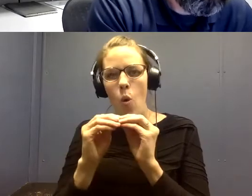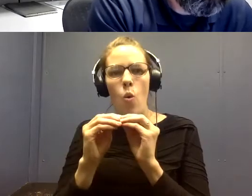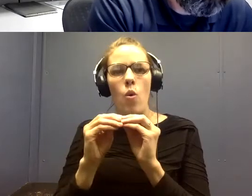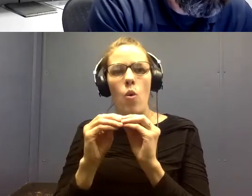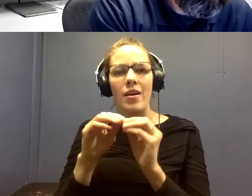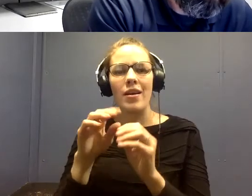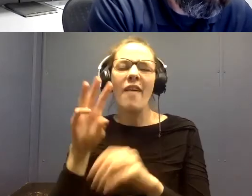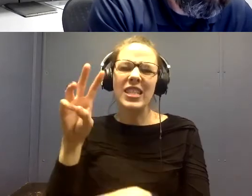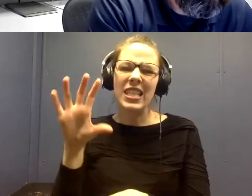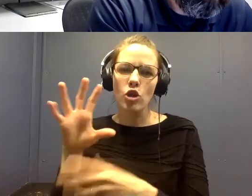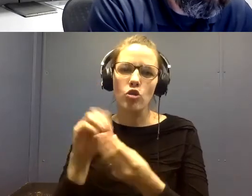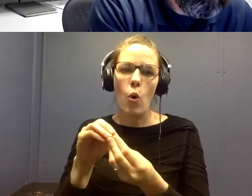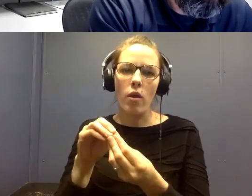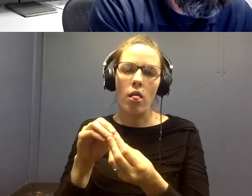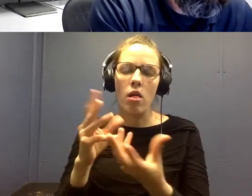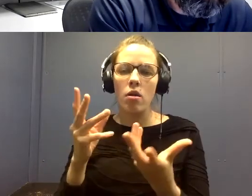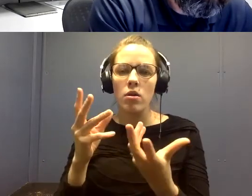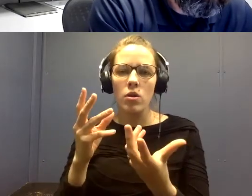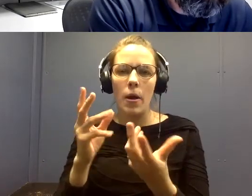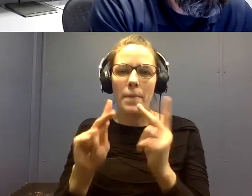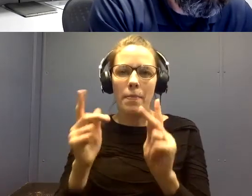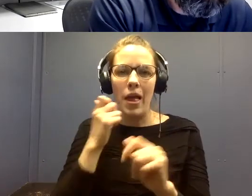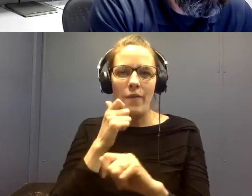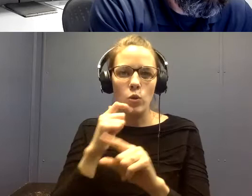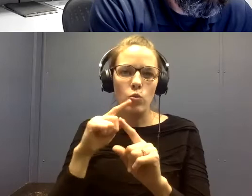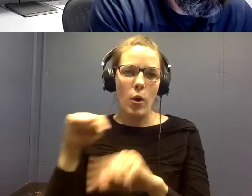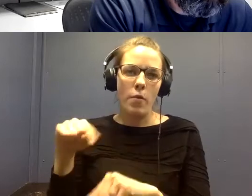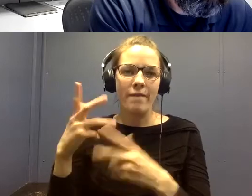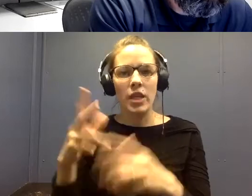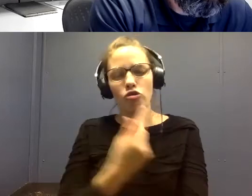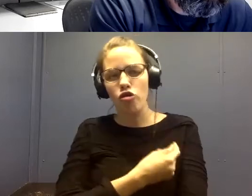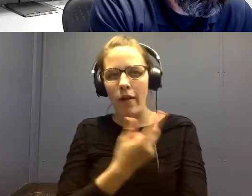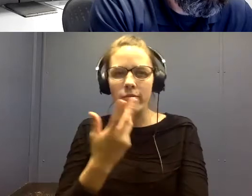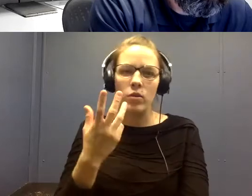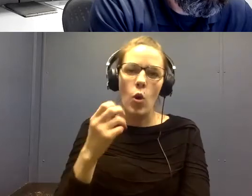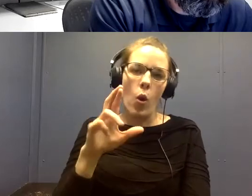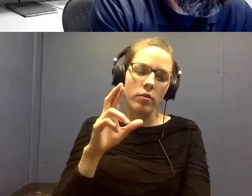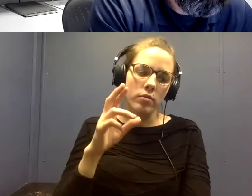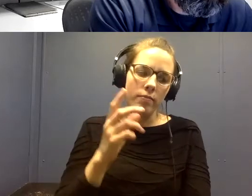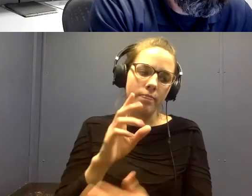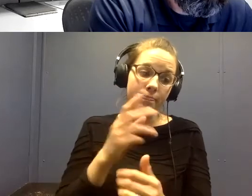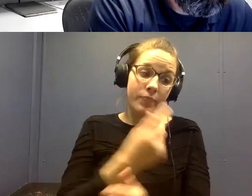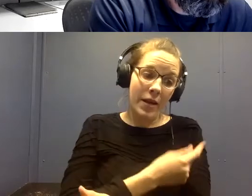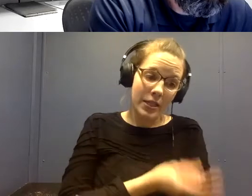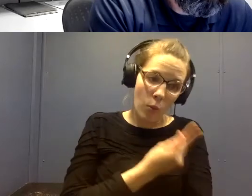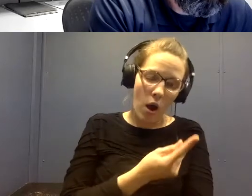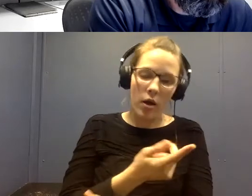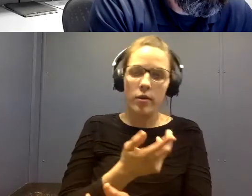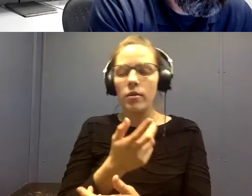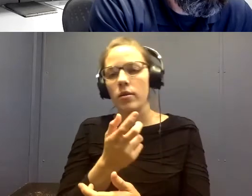the 600, and people every day reporting that they've either got part of the shot or part of the vaccine,